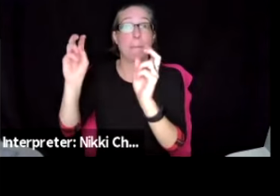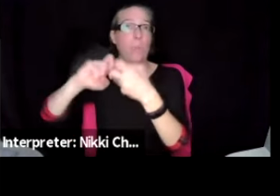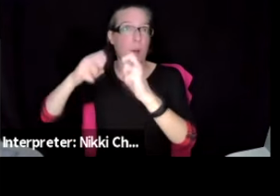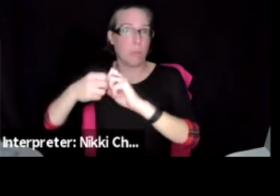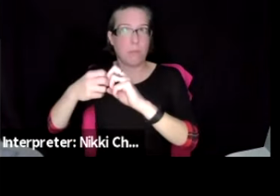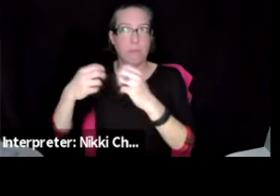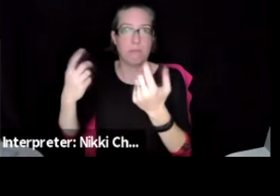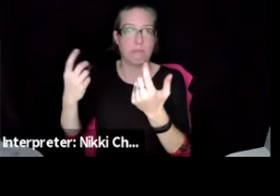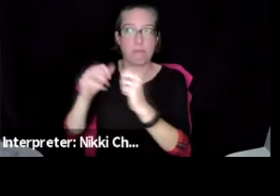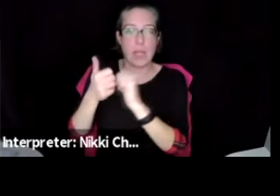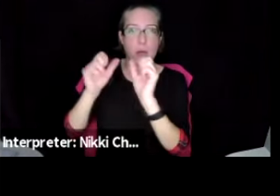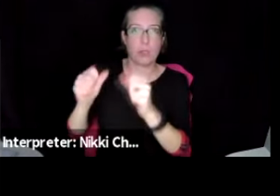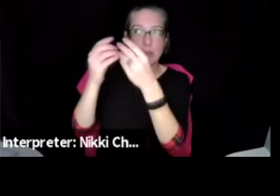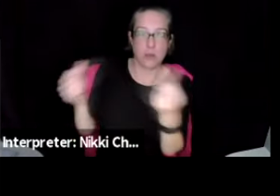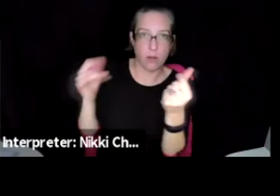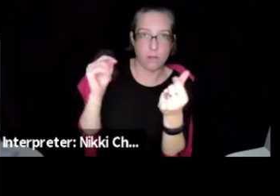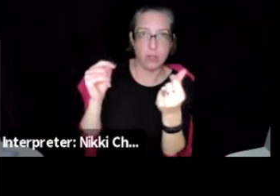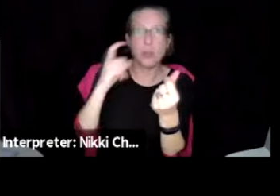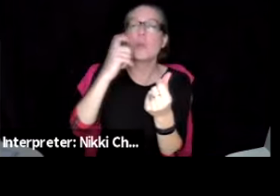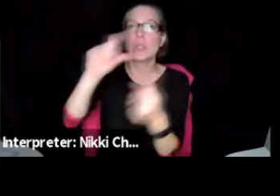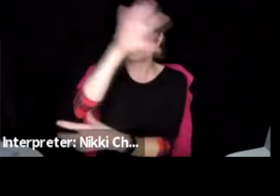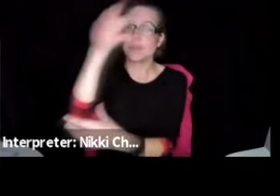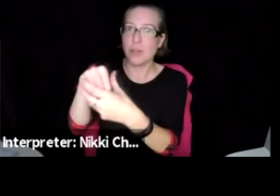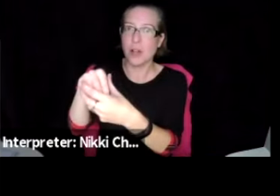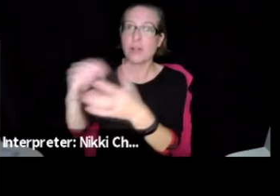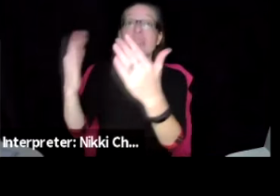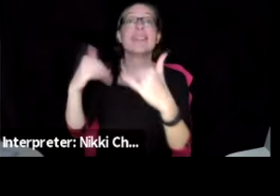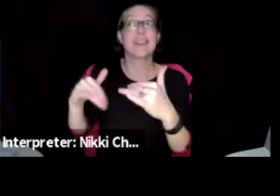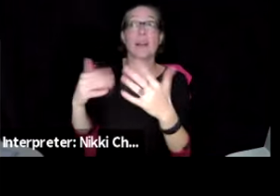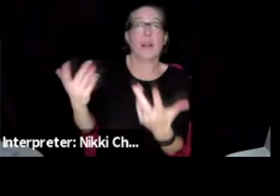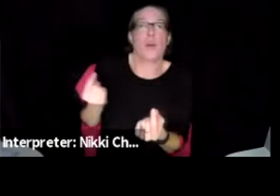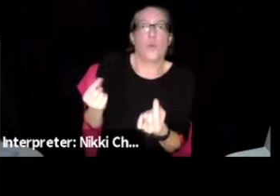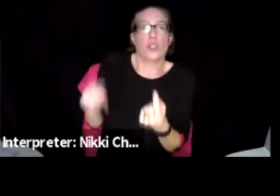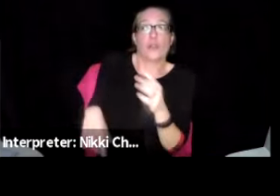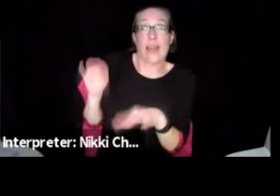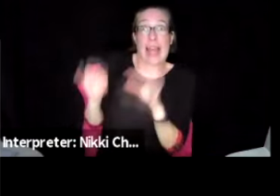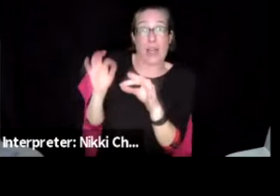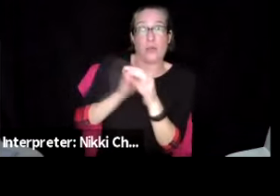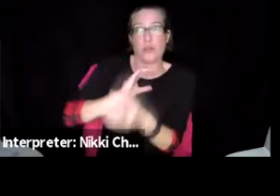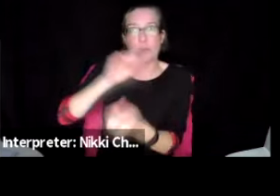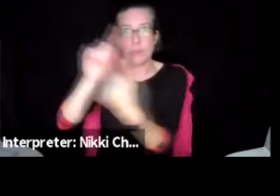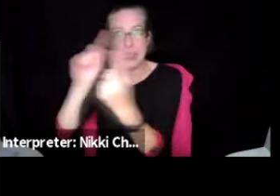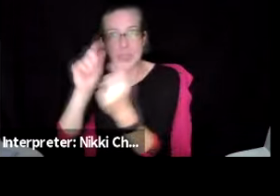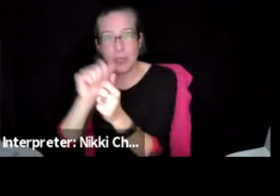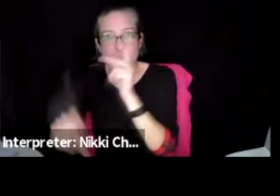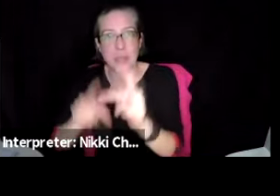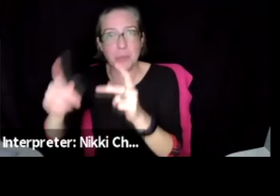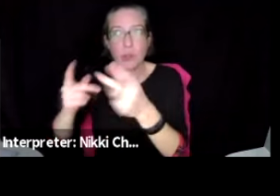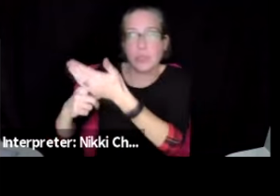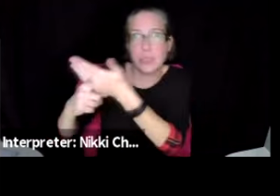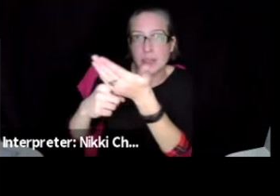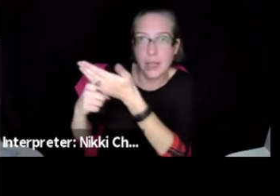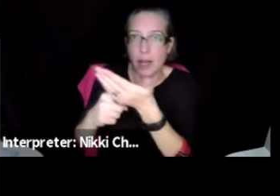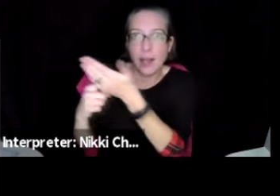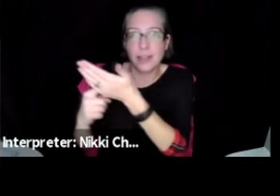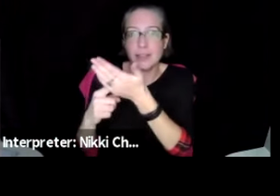you found. You engage in dialogue with those adults about your findings, and at the end, you evaluate whether you achieved the goals